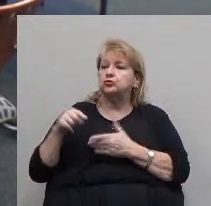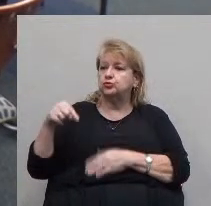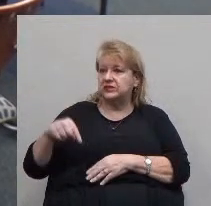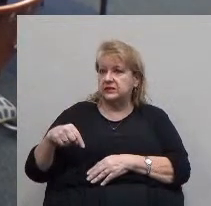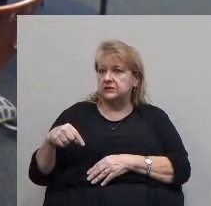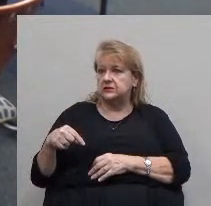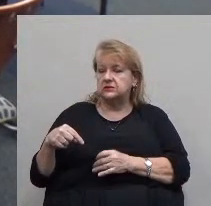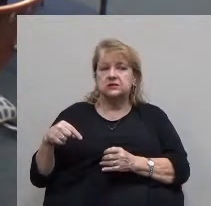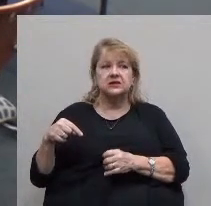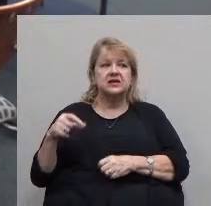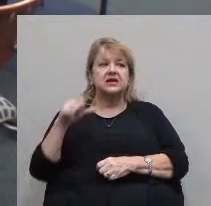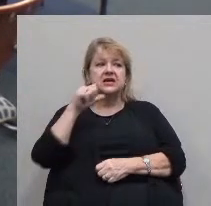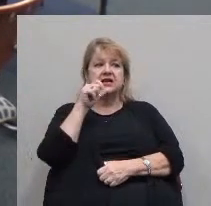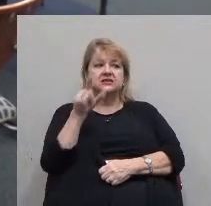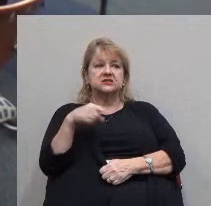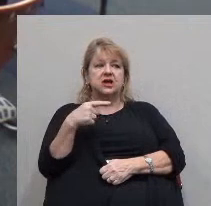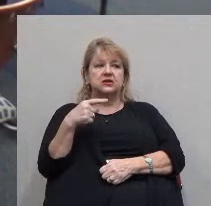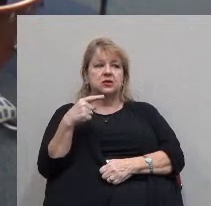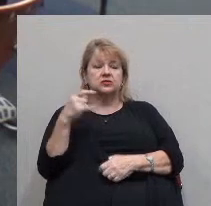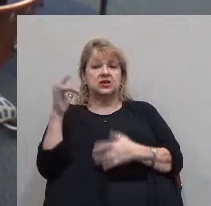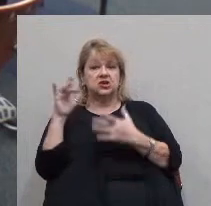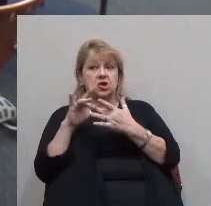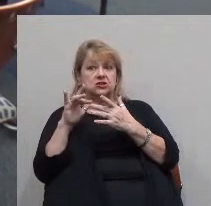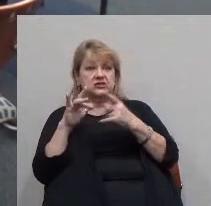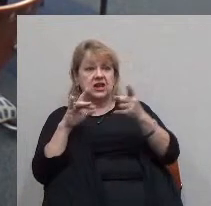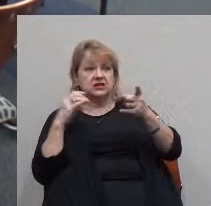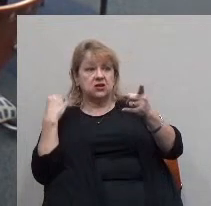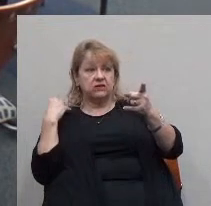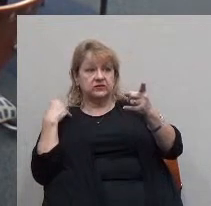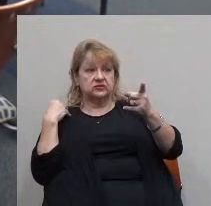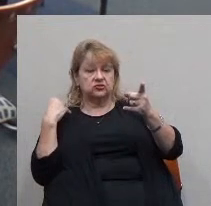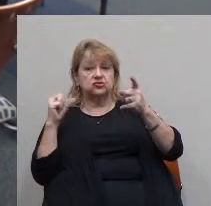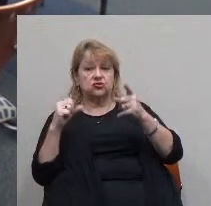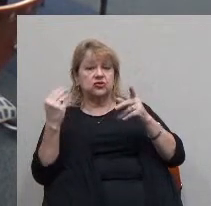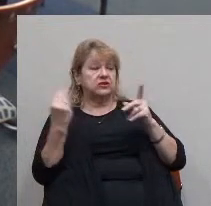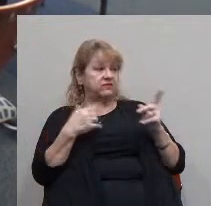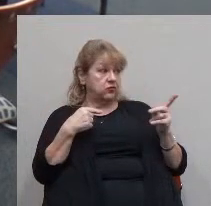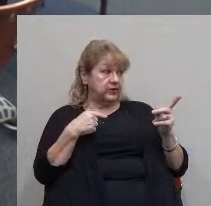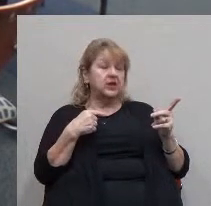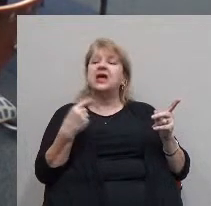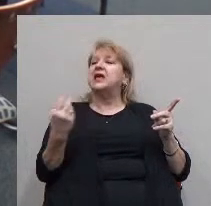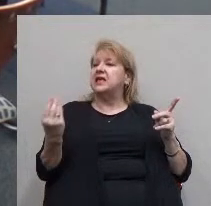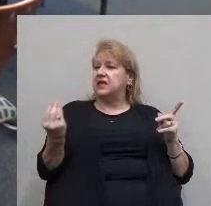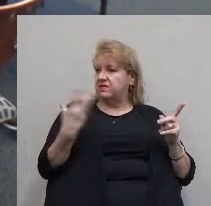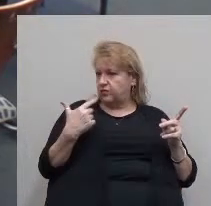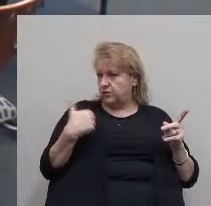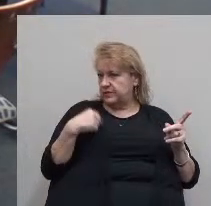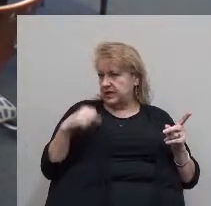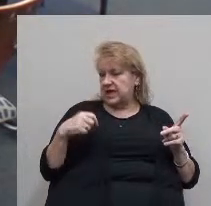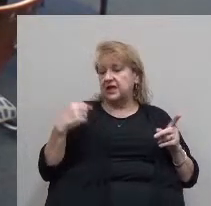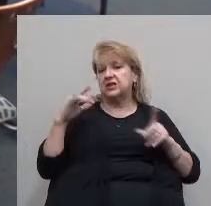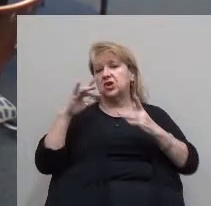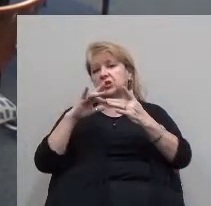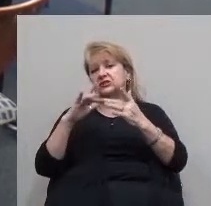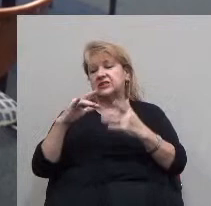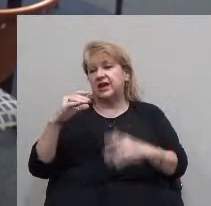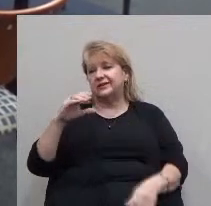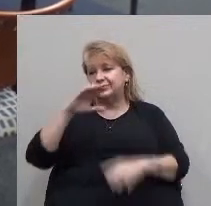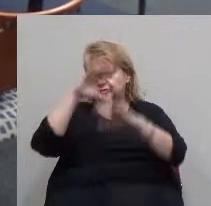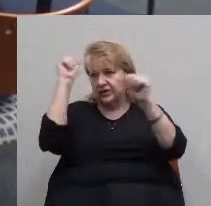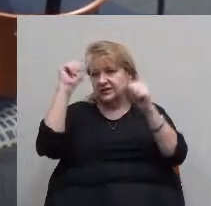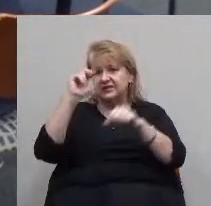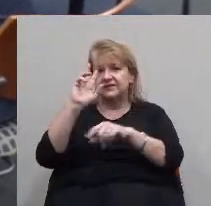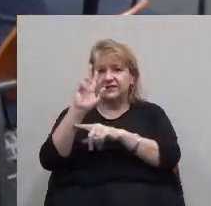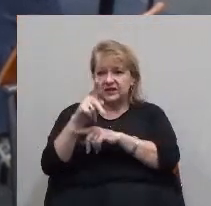So, you know, it's not just they have to contact the officers, they could let you know. They could let me know. And you could tell the That's officers. correct. So usually they